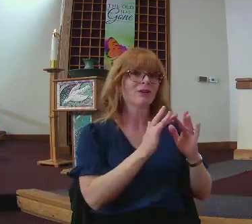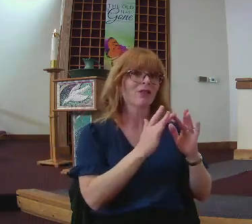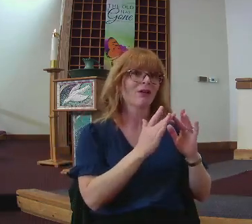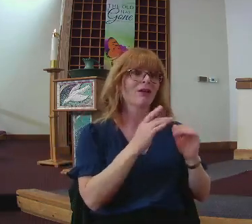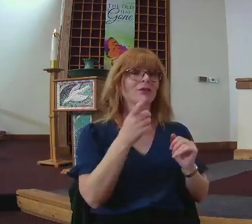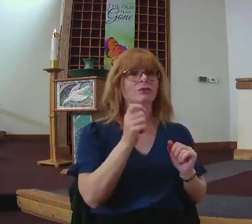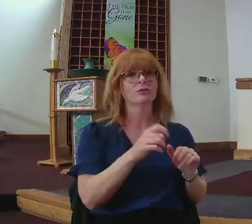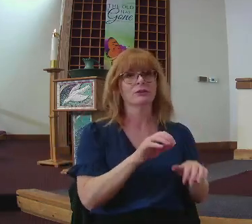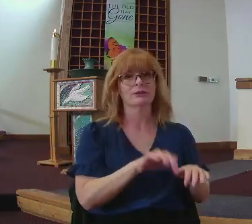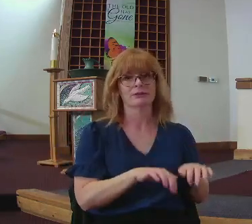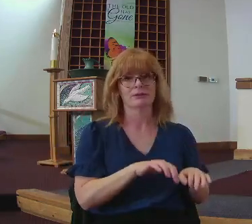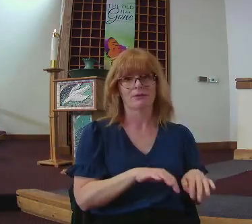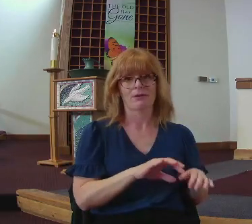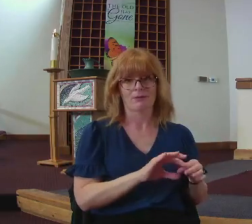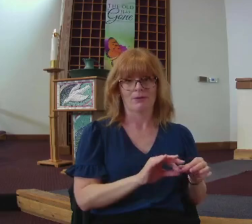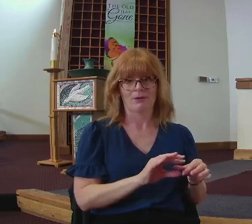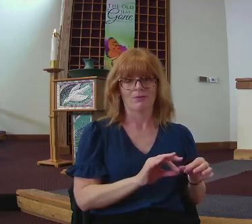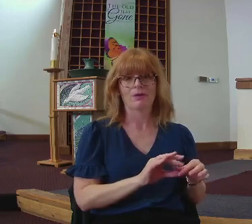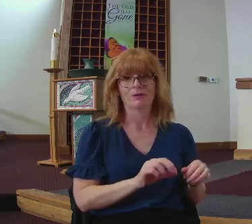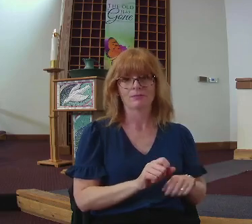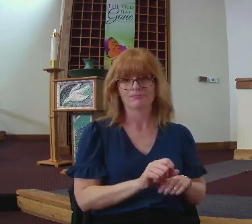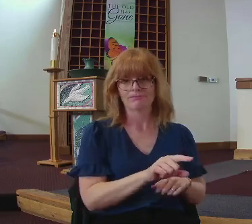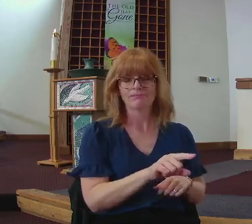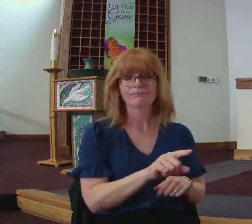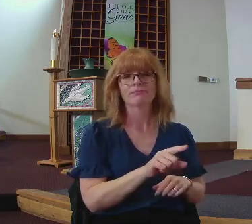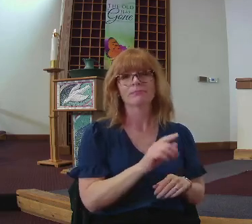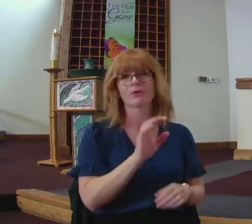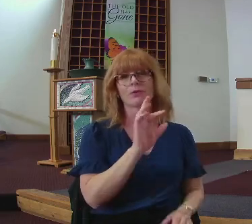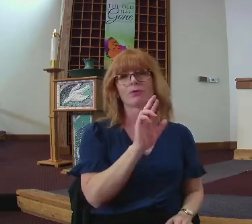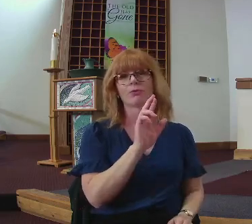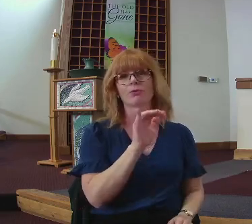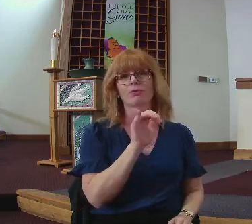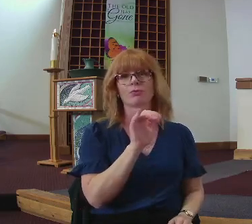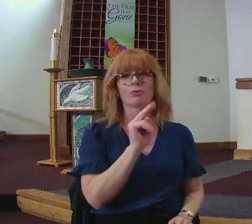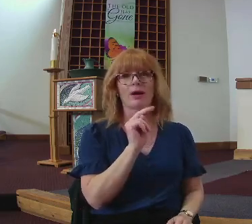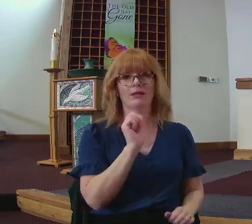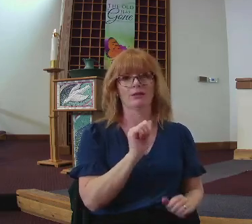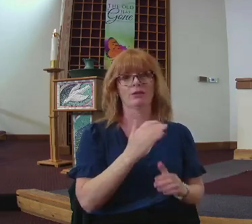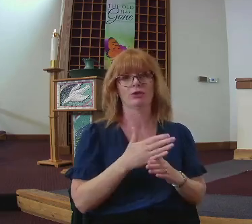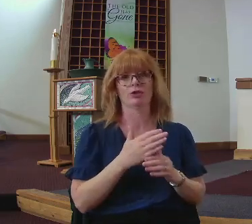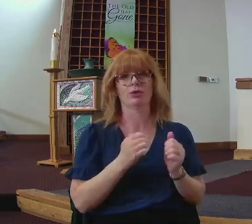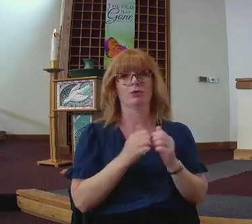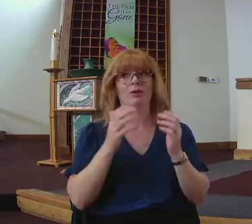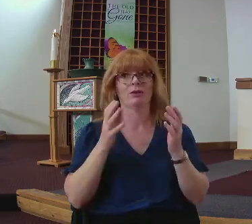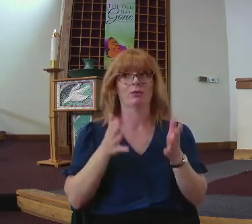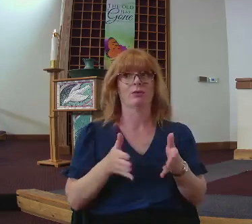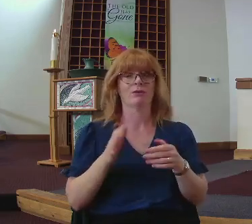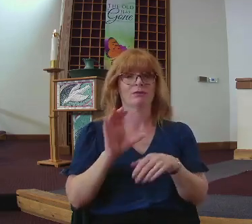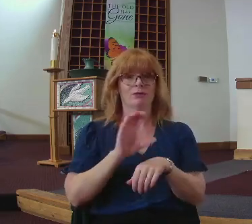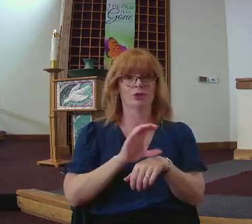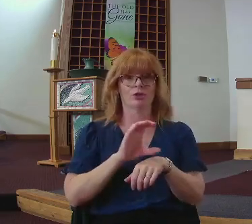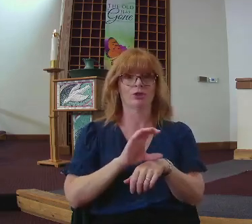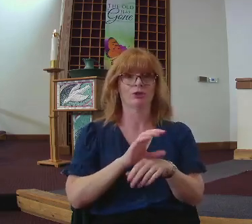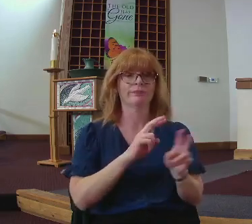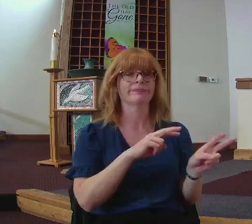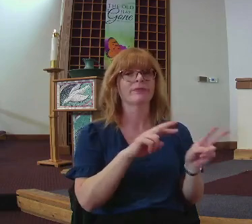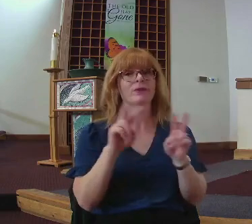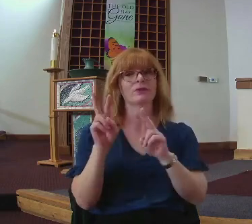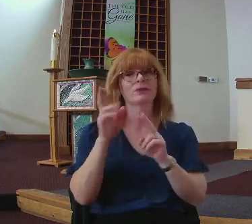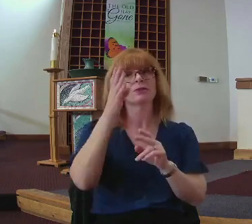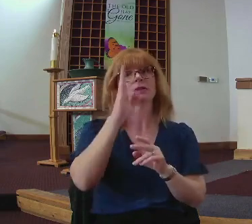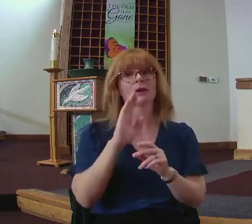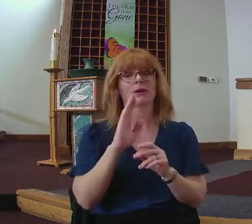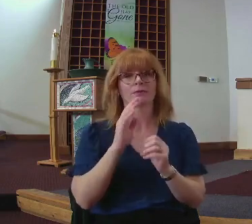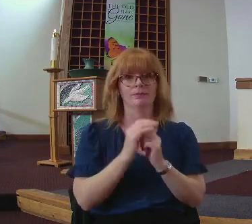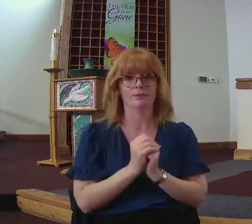the comment, then Pastor Ryan can share that with the rest of the church. Let's go to God in